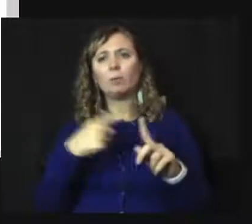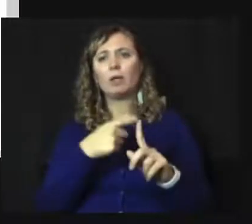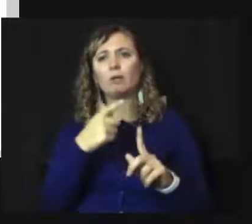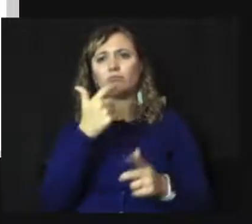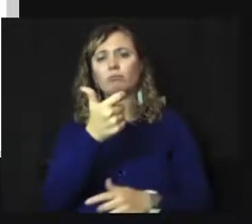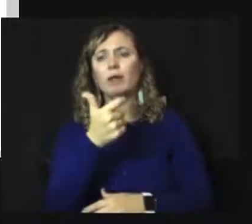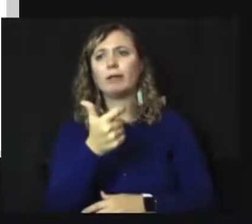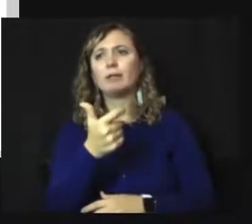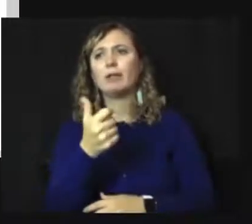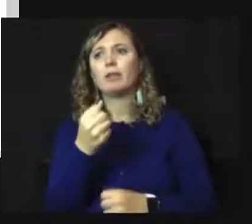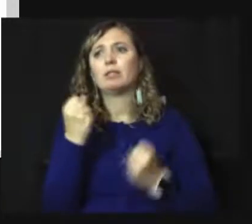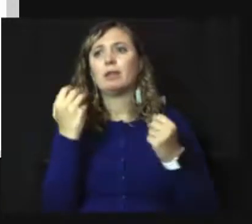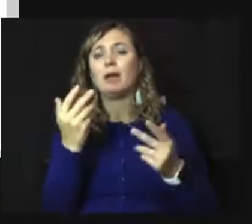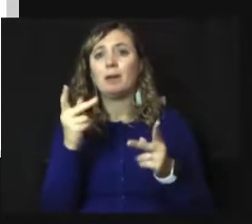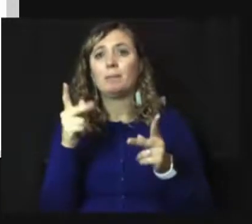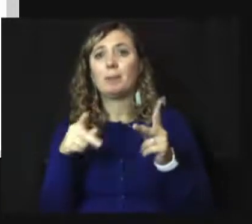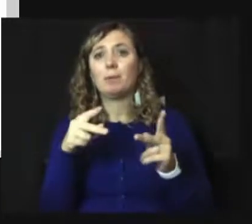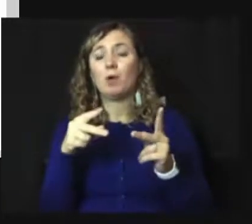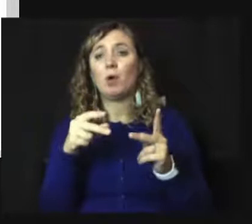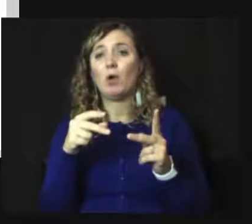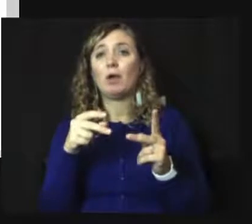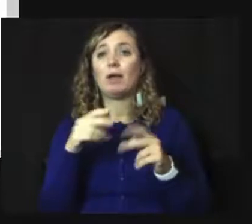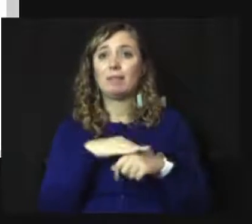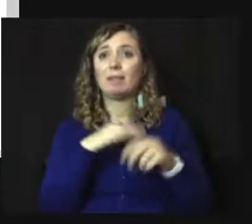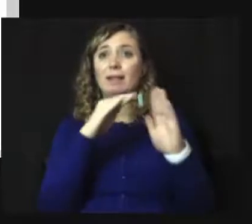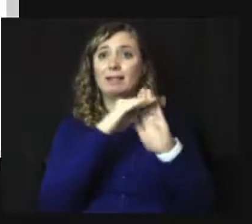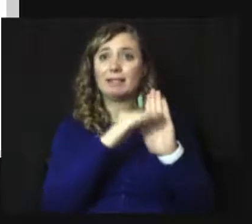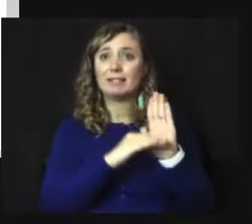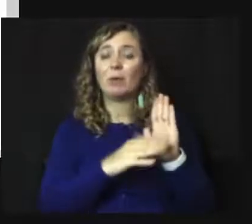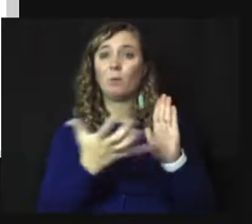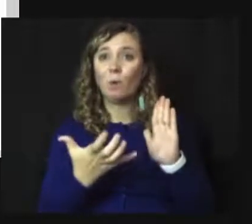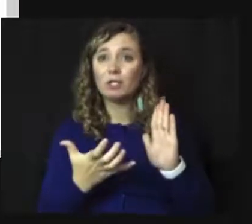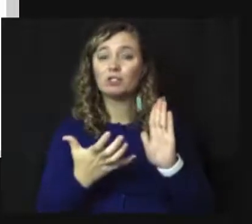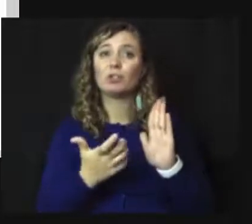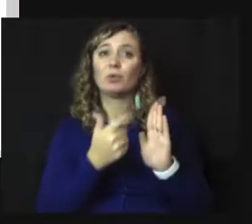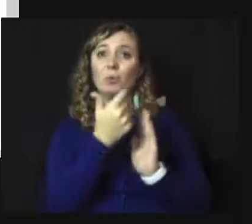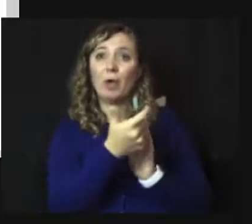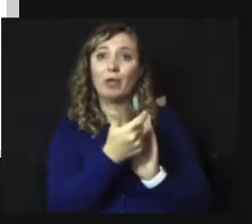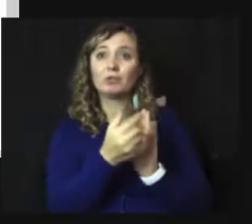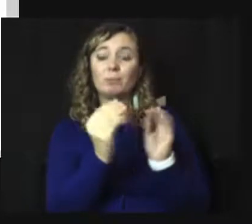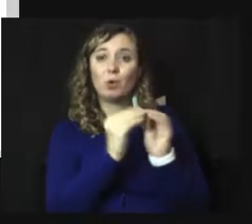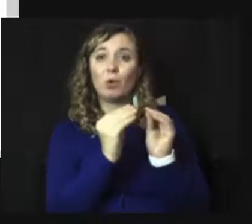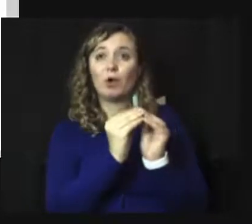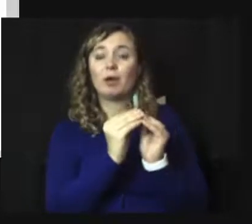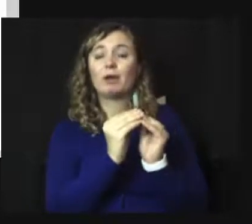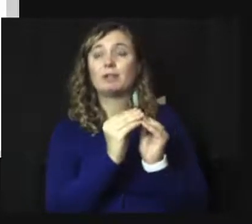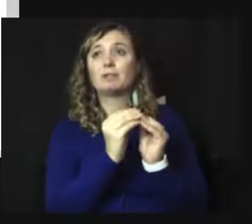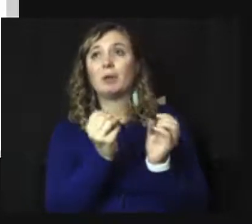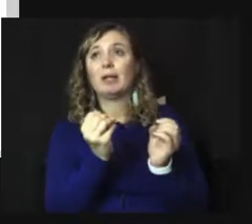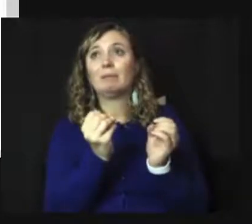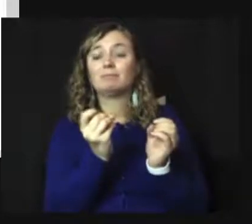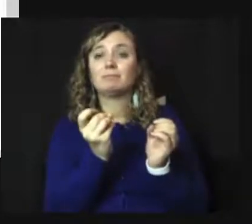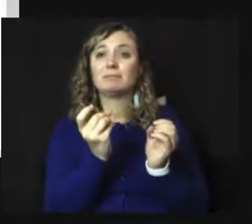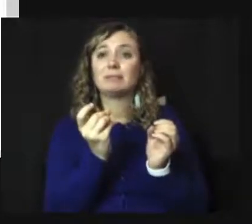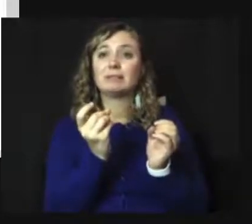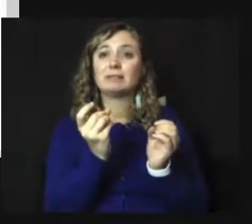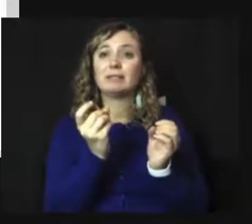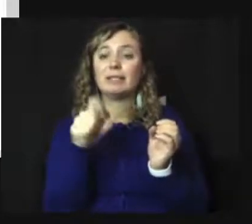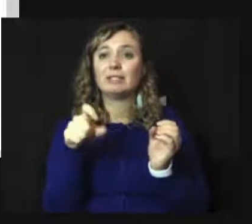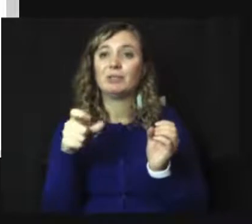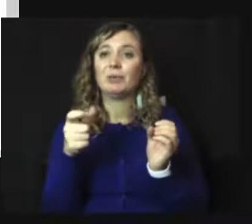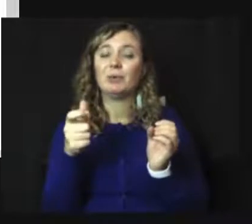want to get to watching. So I kind of go through periods of watching and then like making work, and I'm in a making stage right